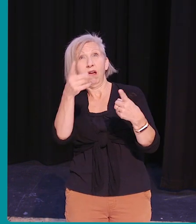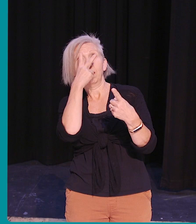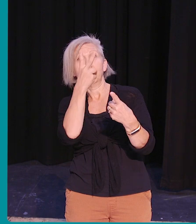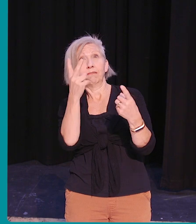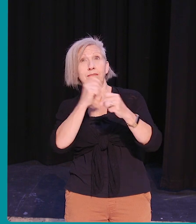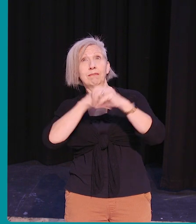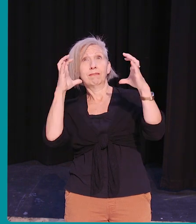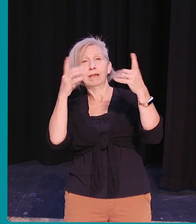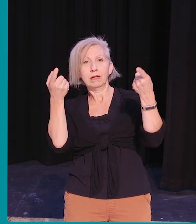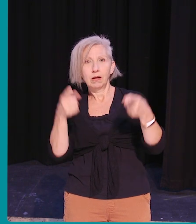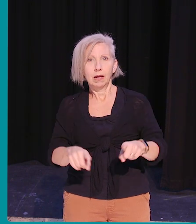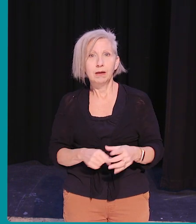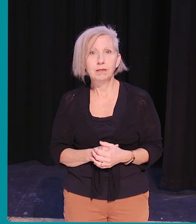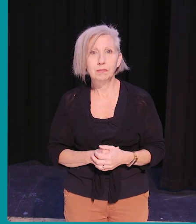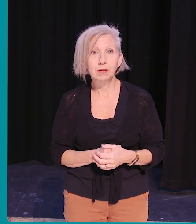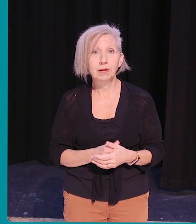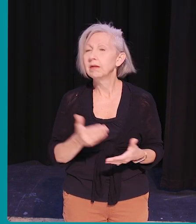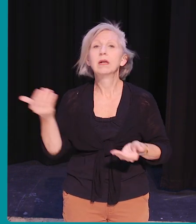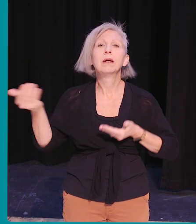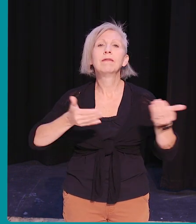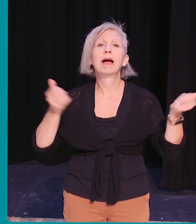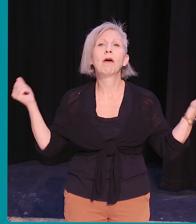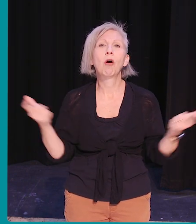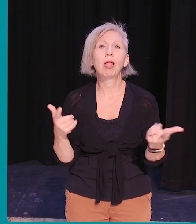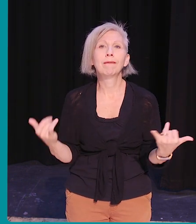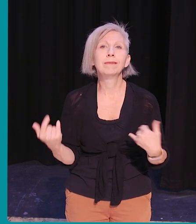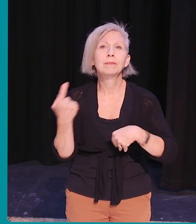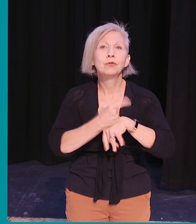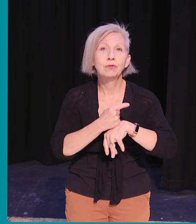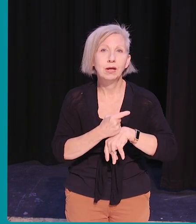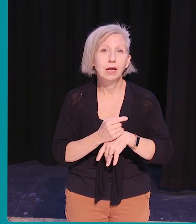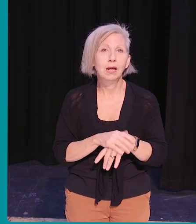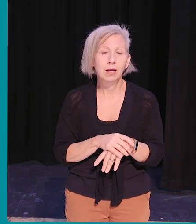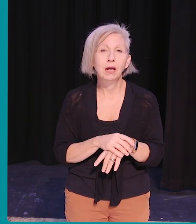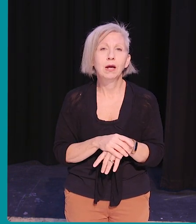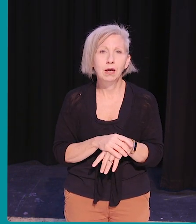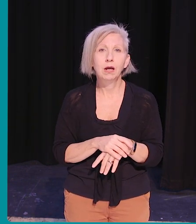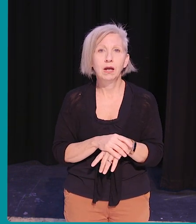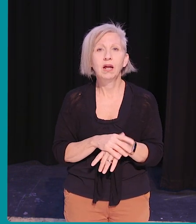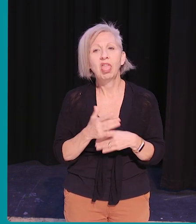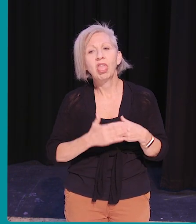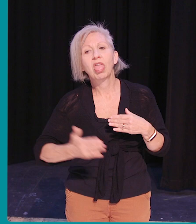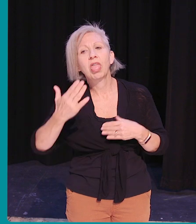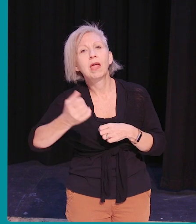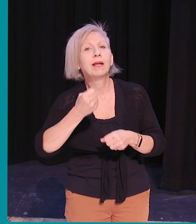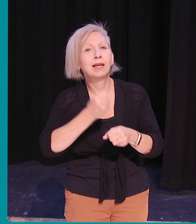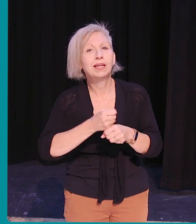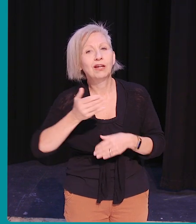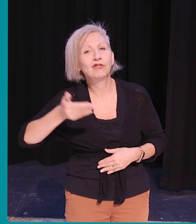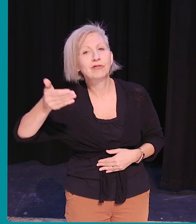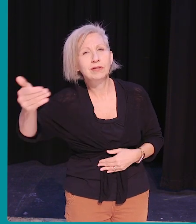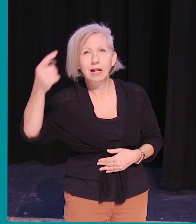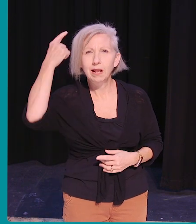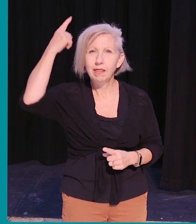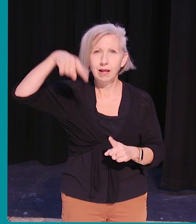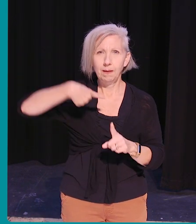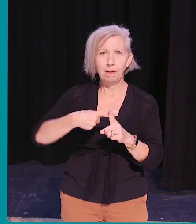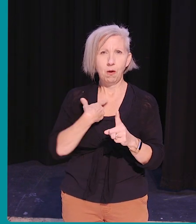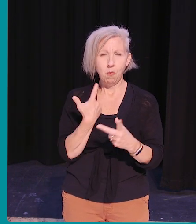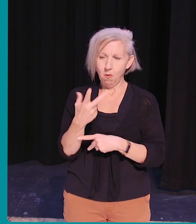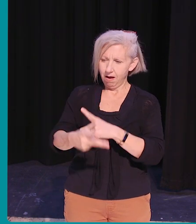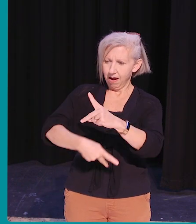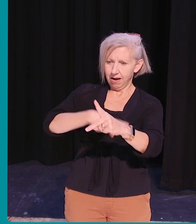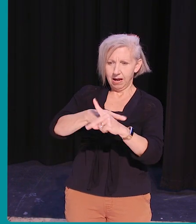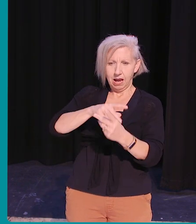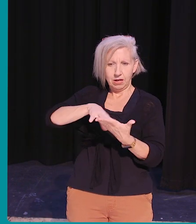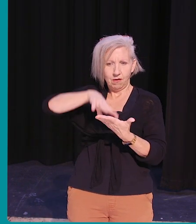going to invite all of you today at this conference and over the next couple years in school to really think hard about what kind of learning do you want